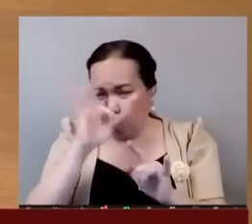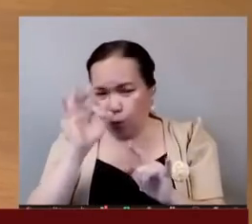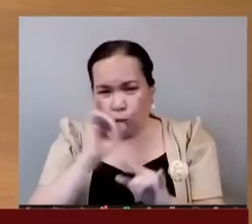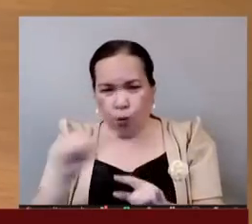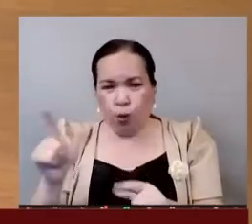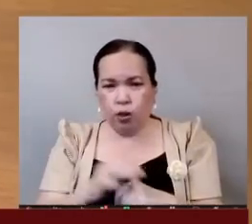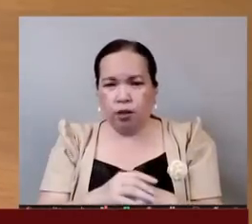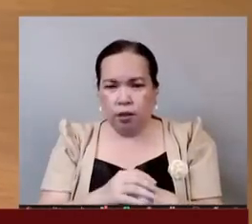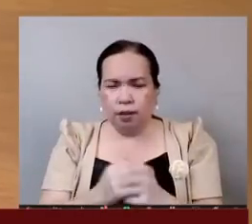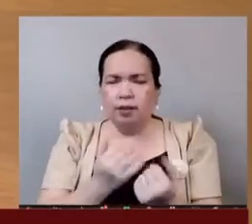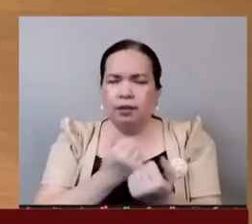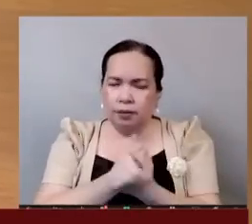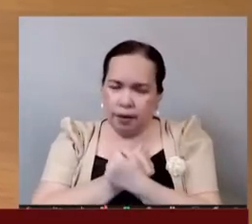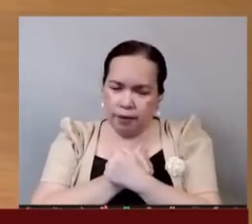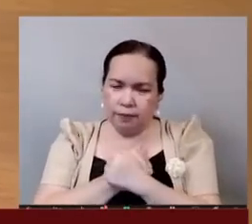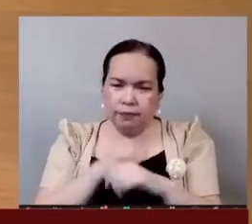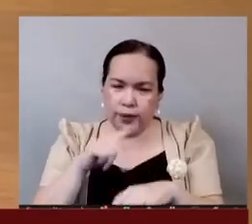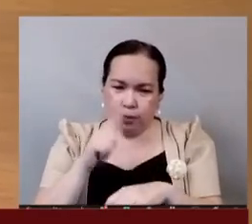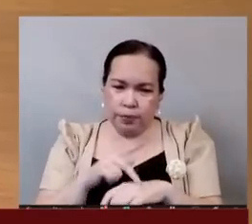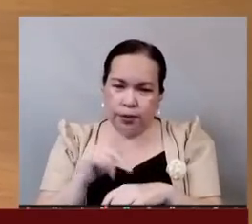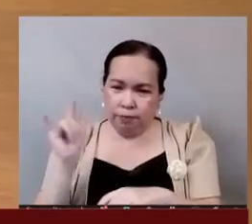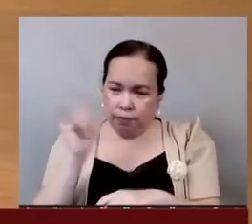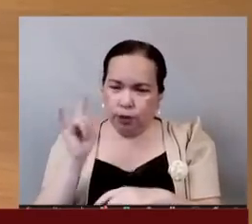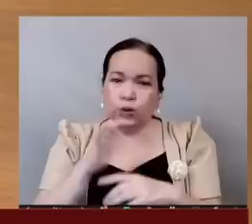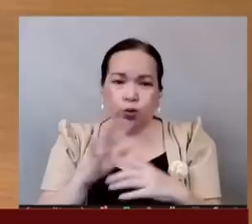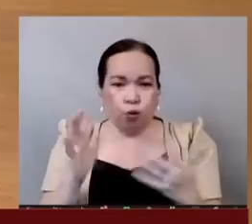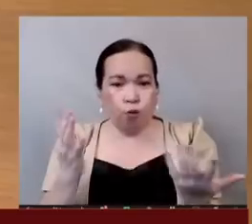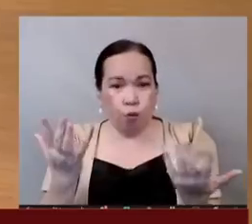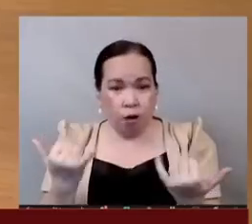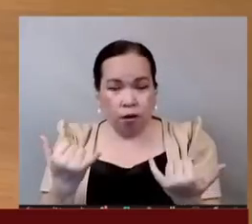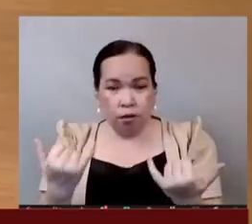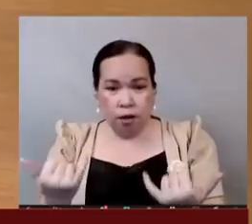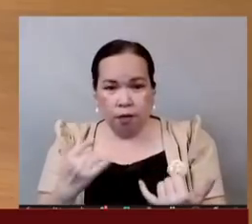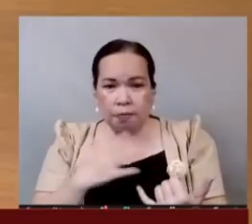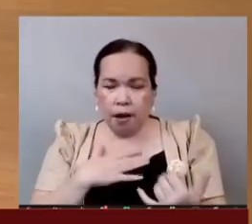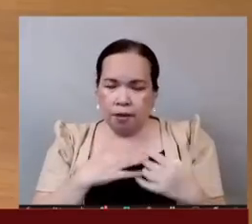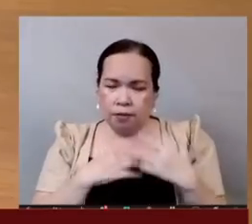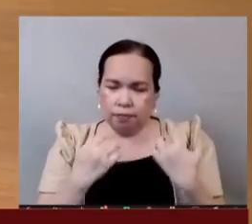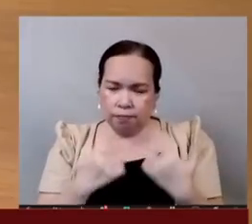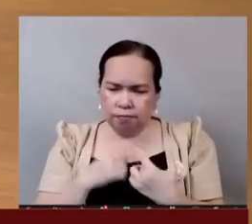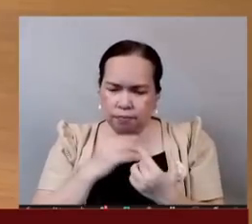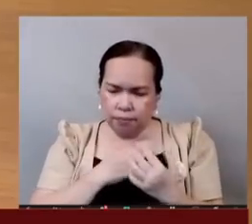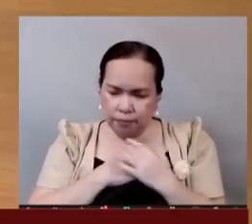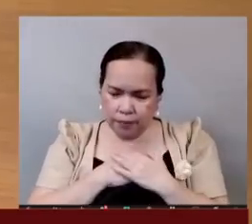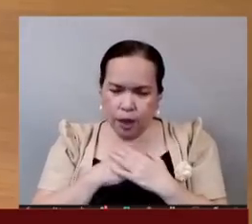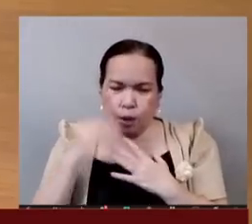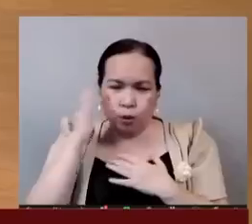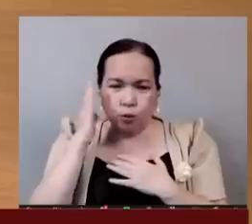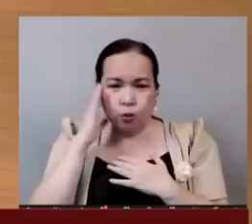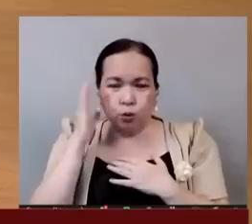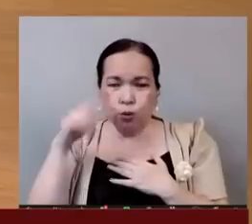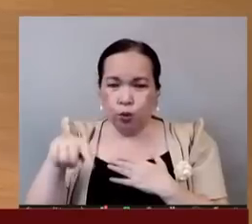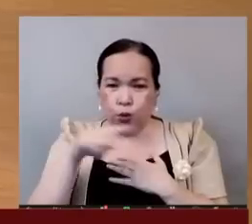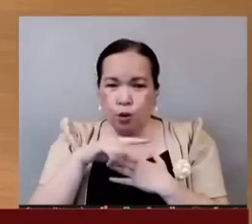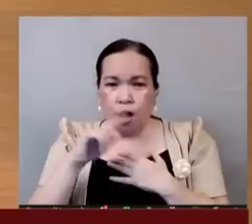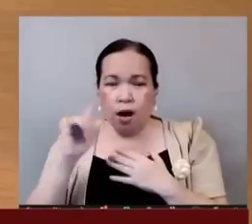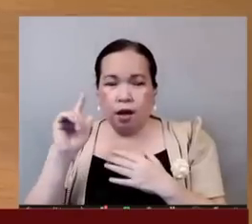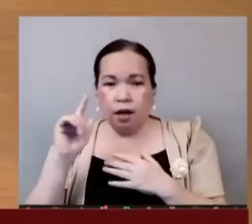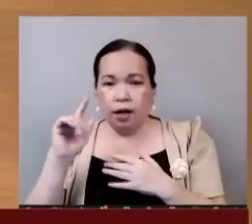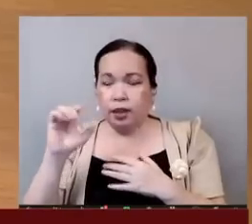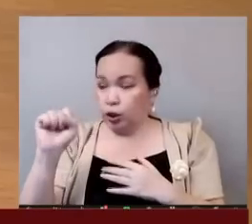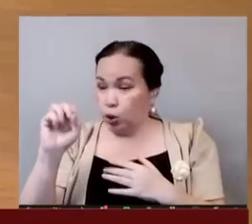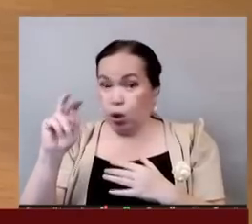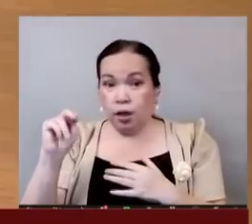ang Pilipinas. And thus, with this in my heart, I know that the state of the nation